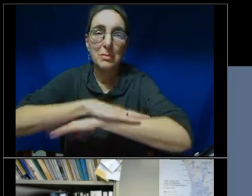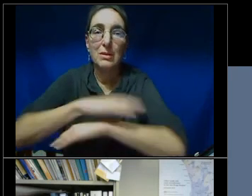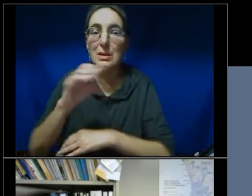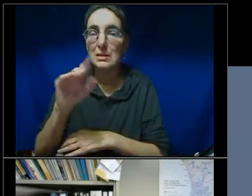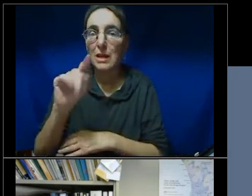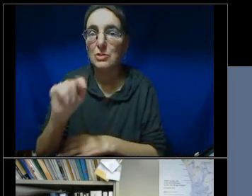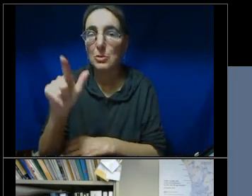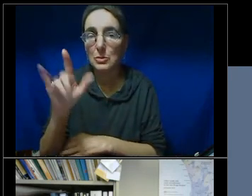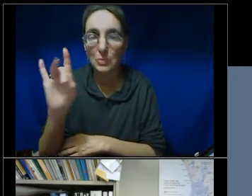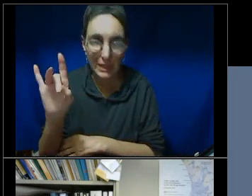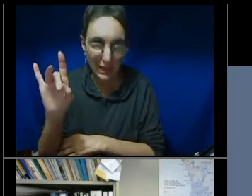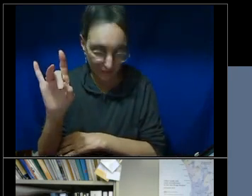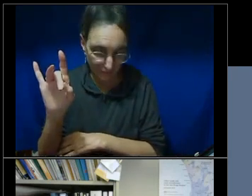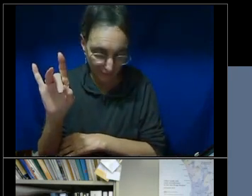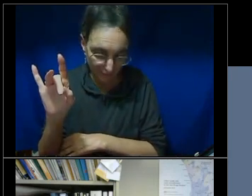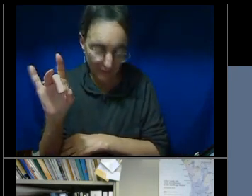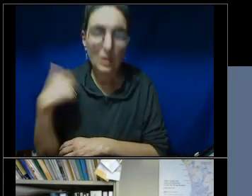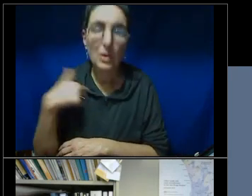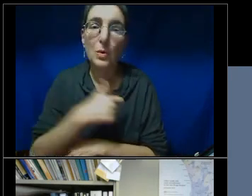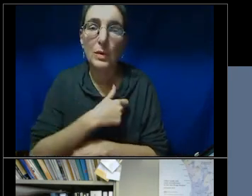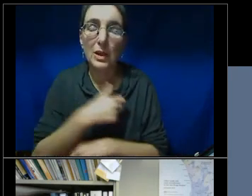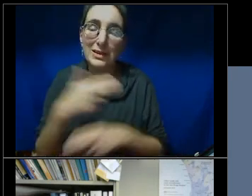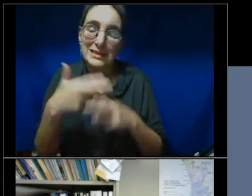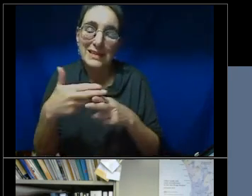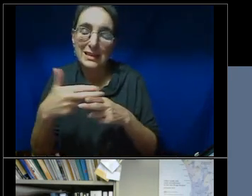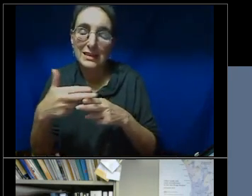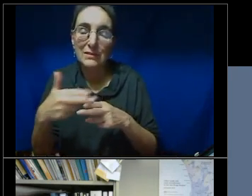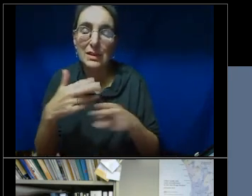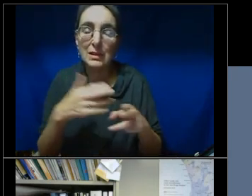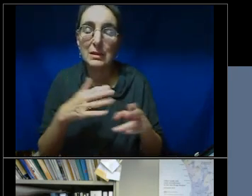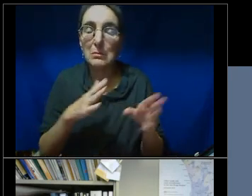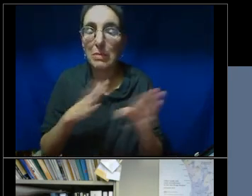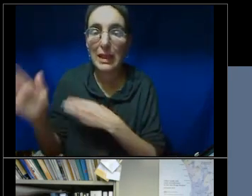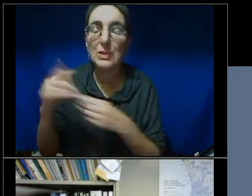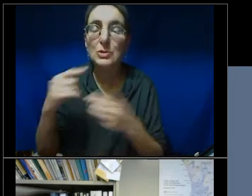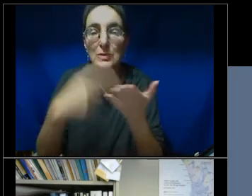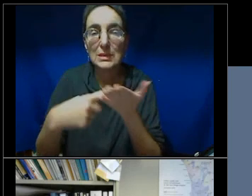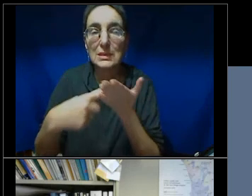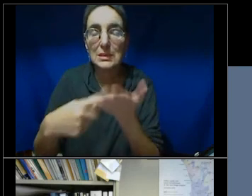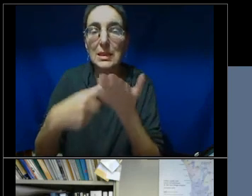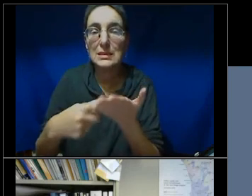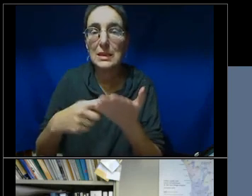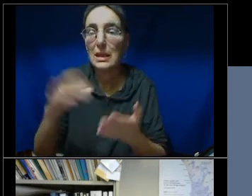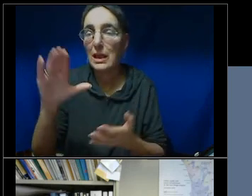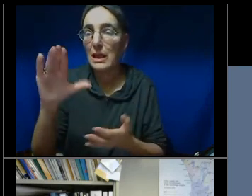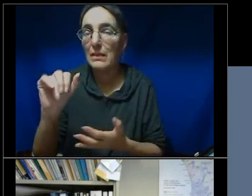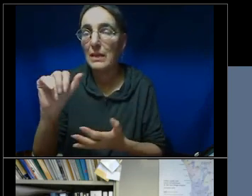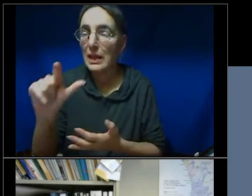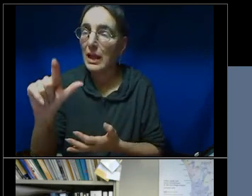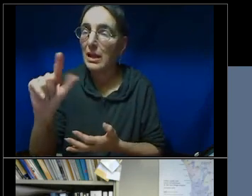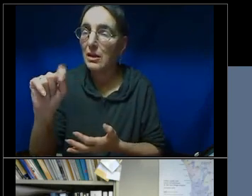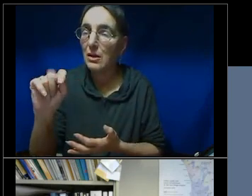And we are tentatively planning, excuse me, to discuss the Caltrans Equity Index tool,